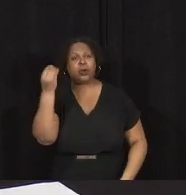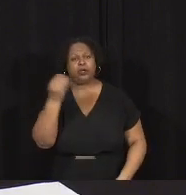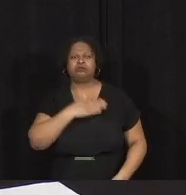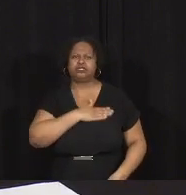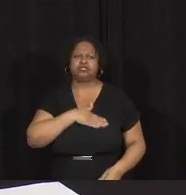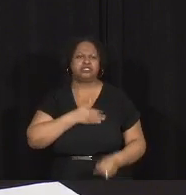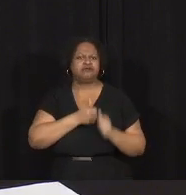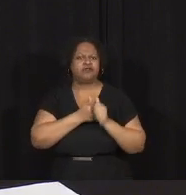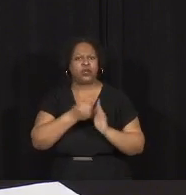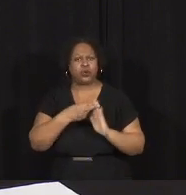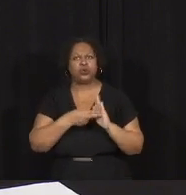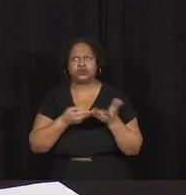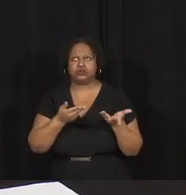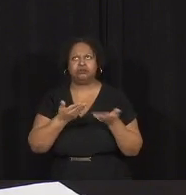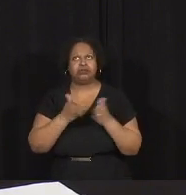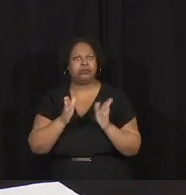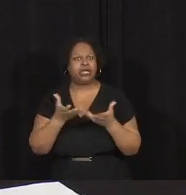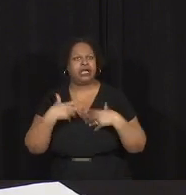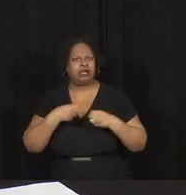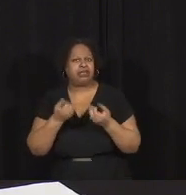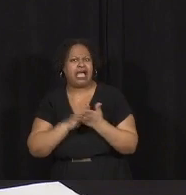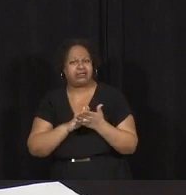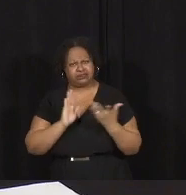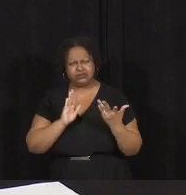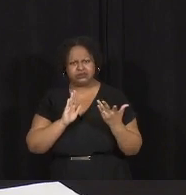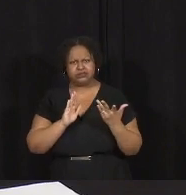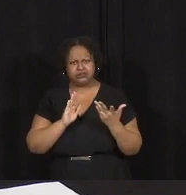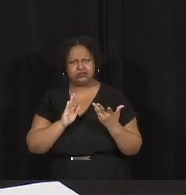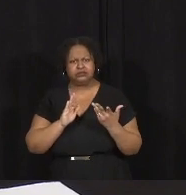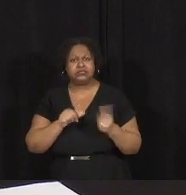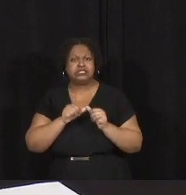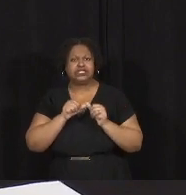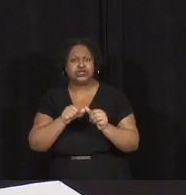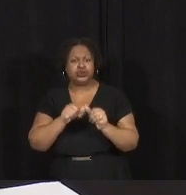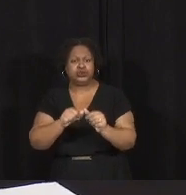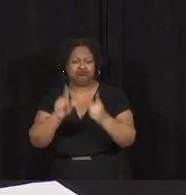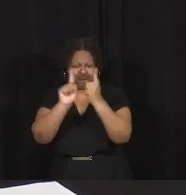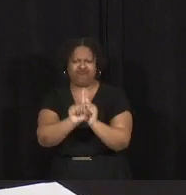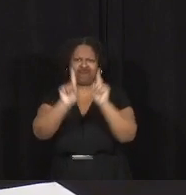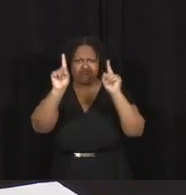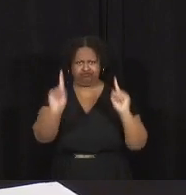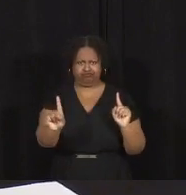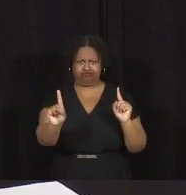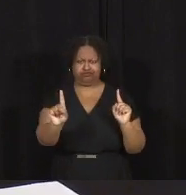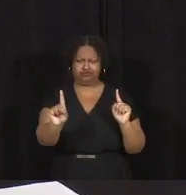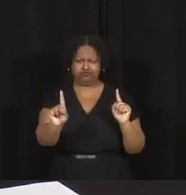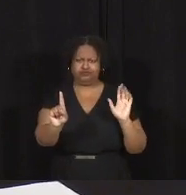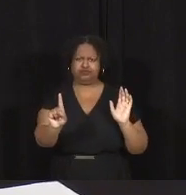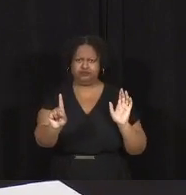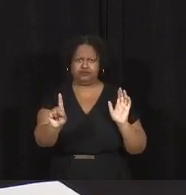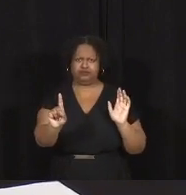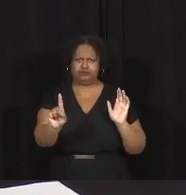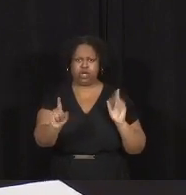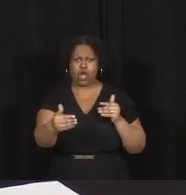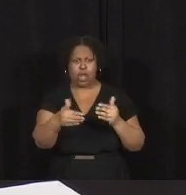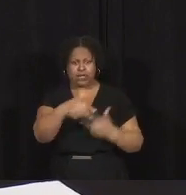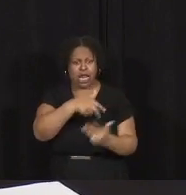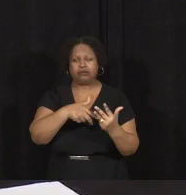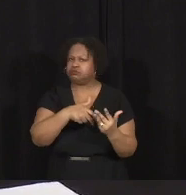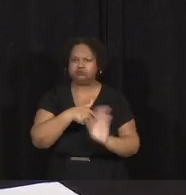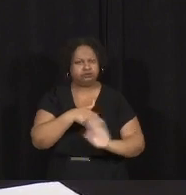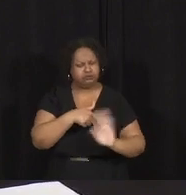need to maintain physical distance from others. They should stay at